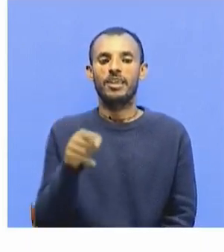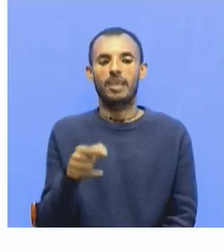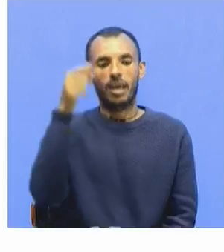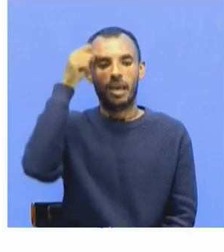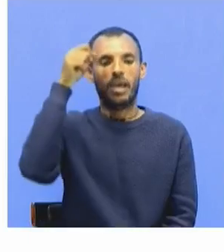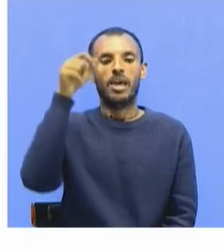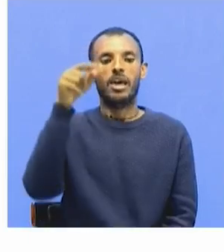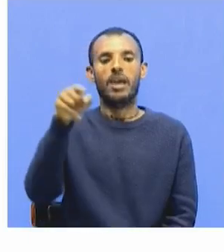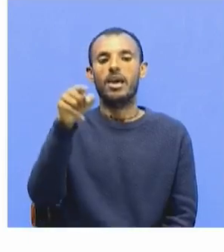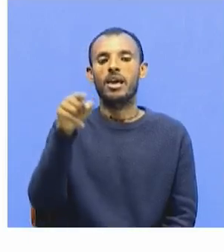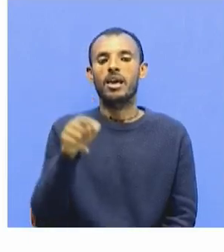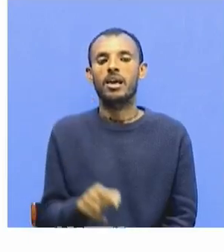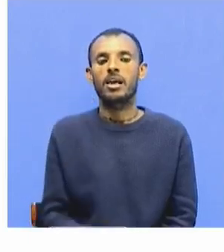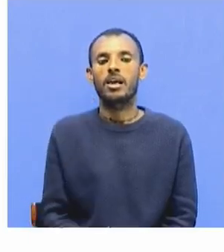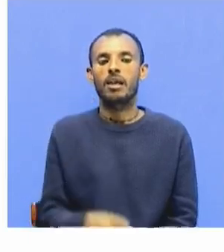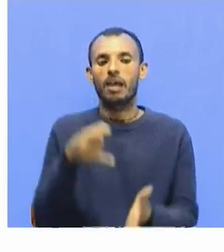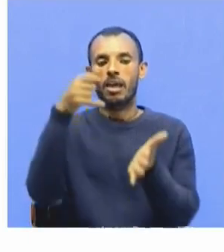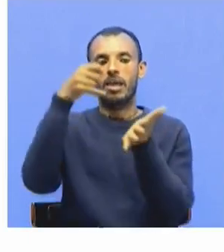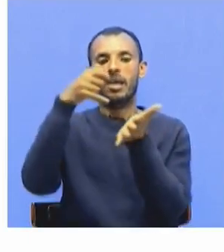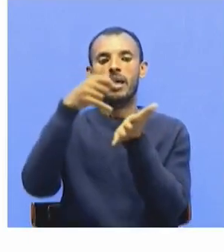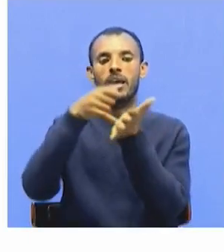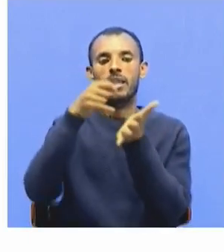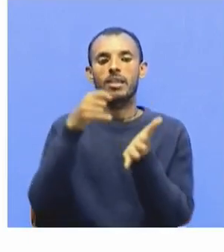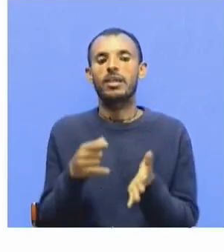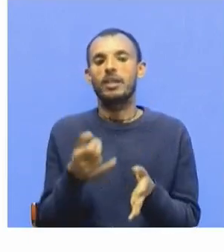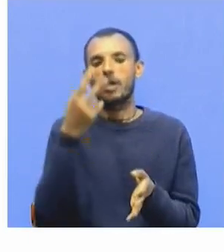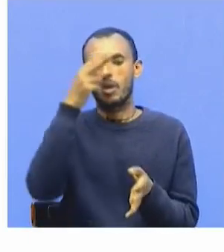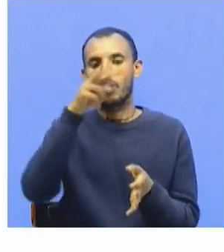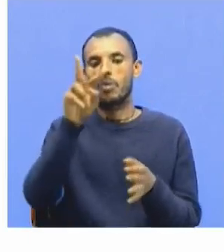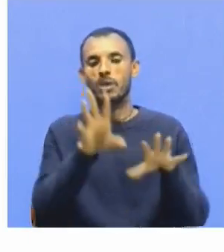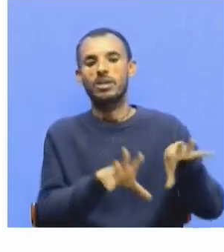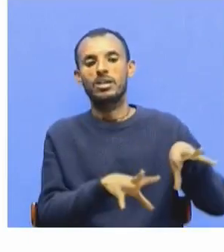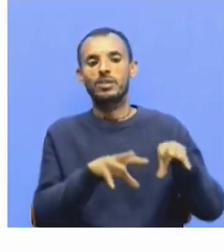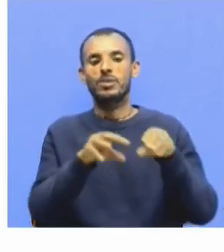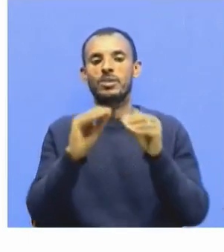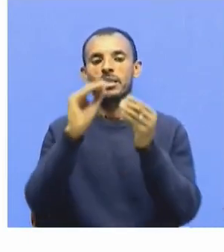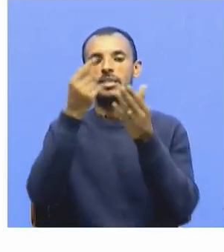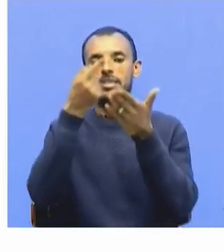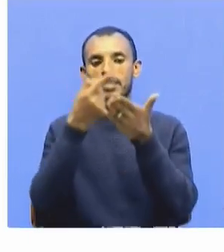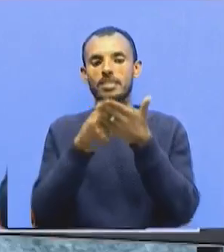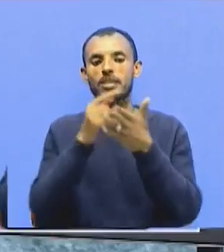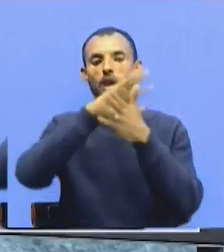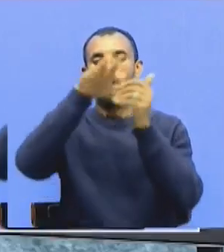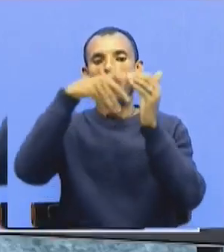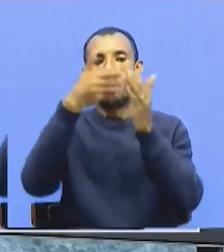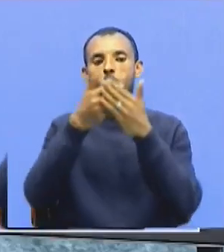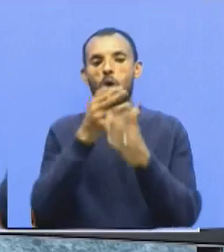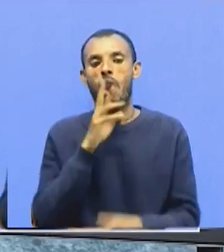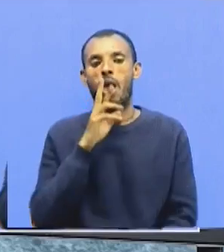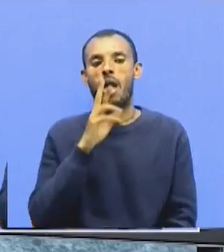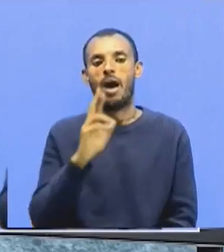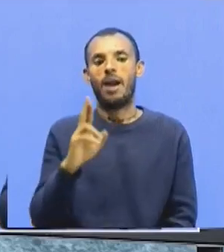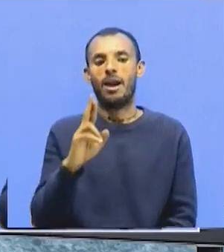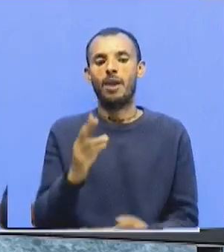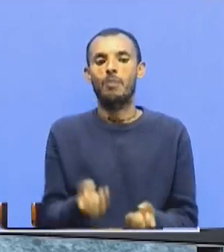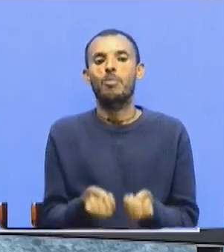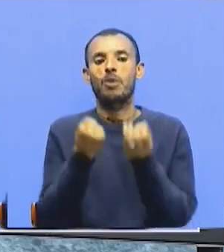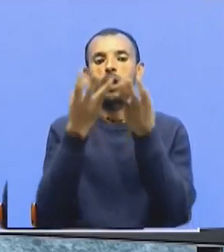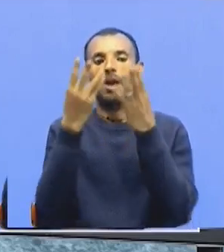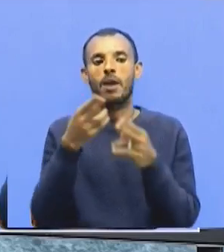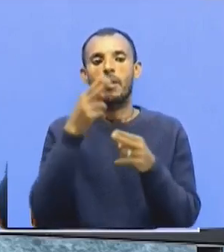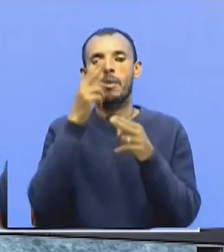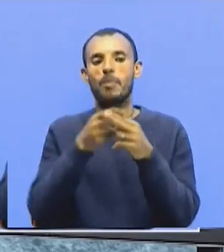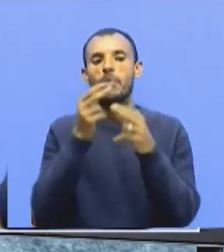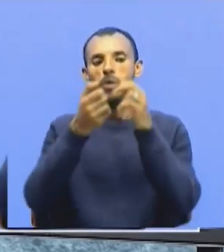he, it. Look, students, these all are plural